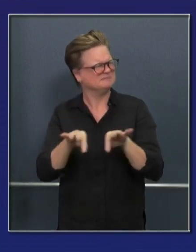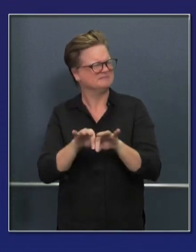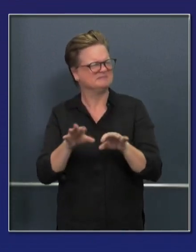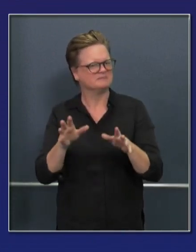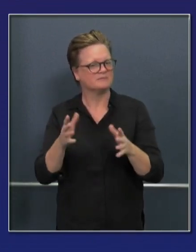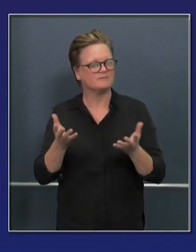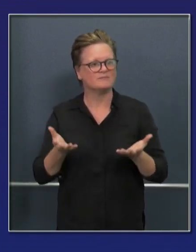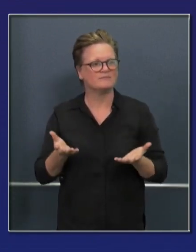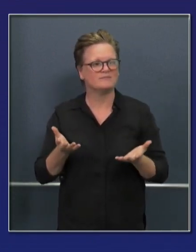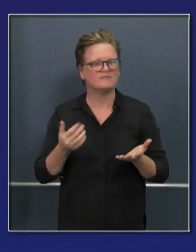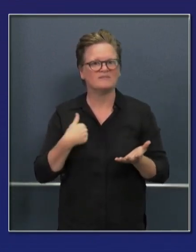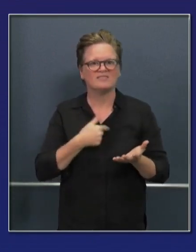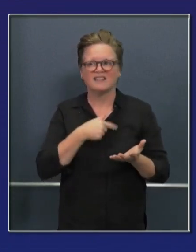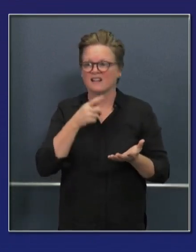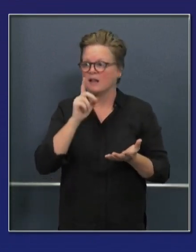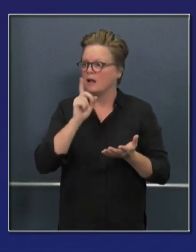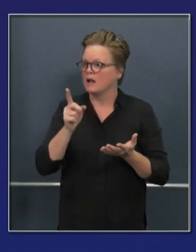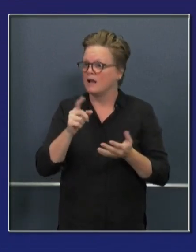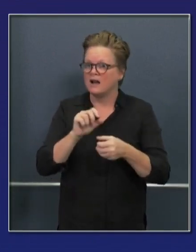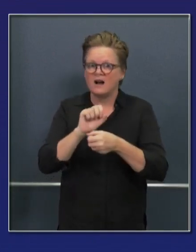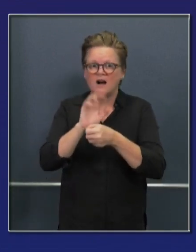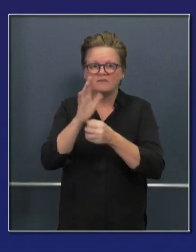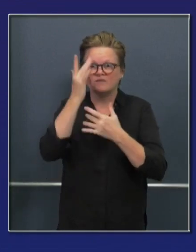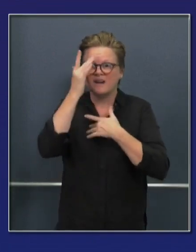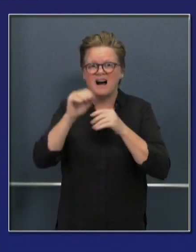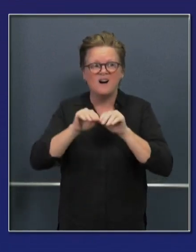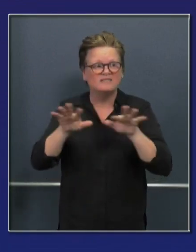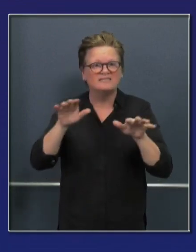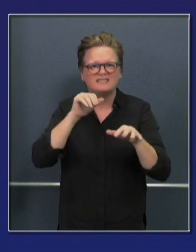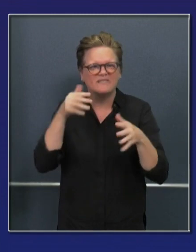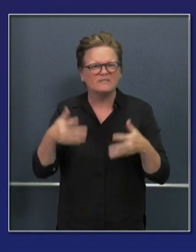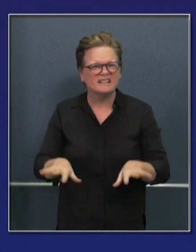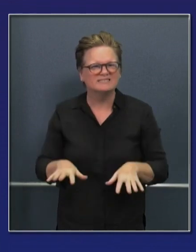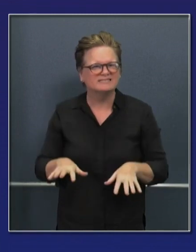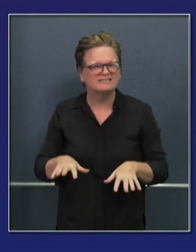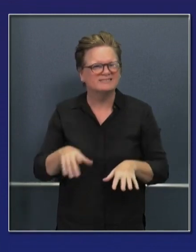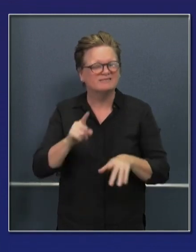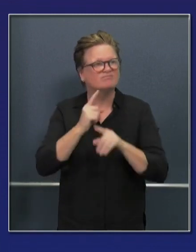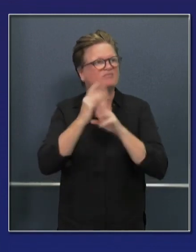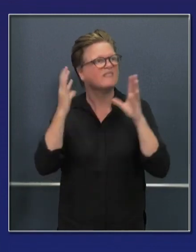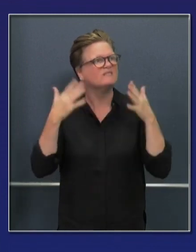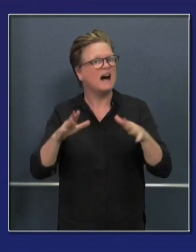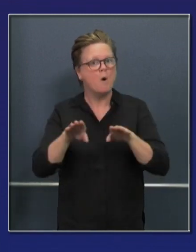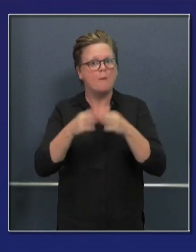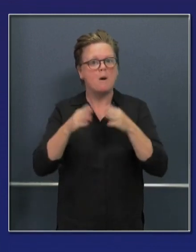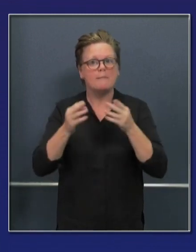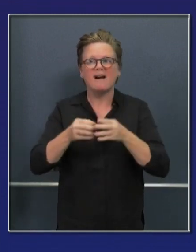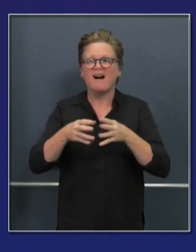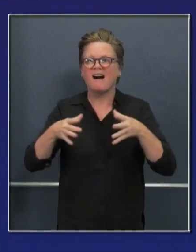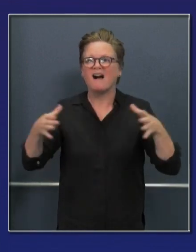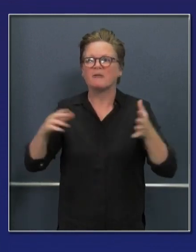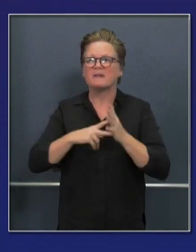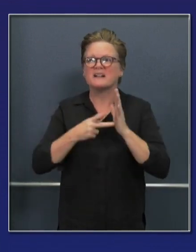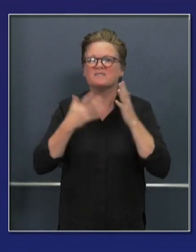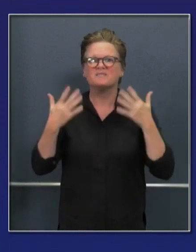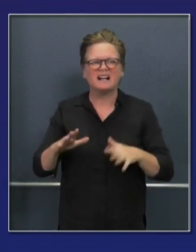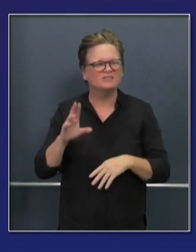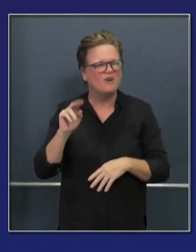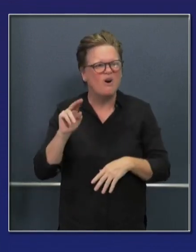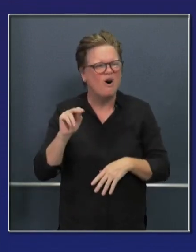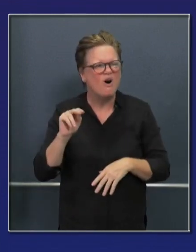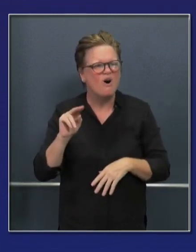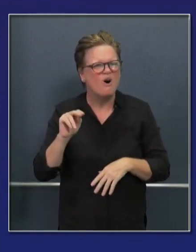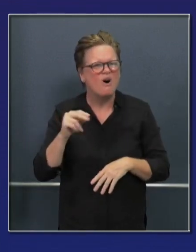some distraction, understandable frustration, angst, this cabin fever that has entered into the